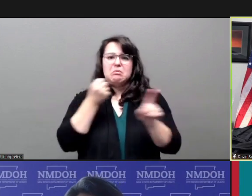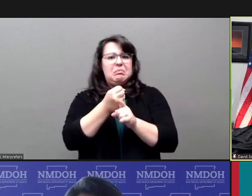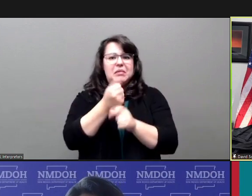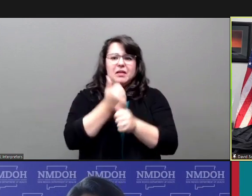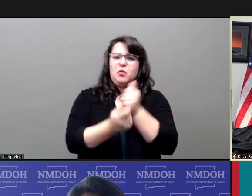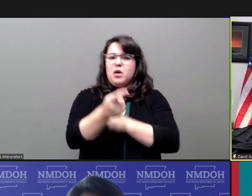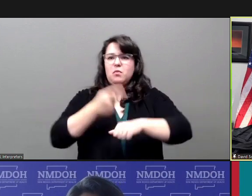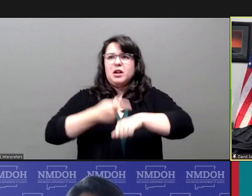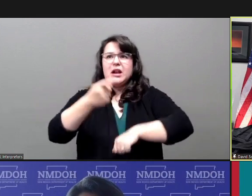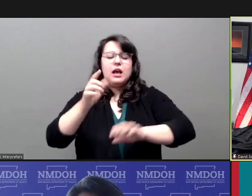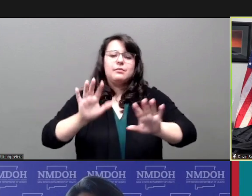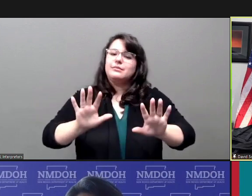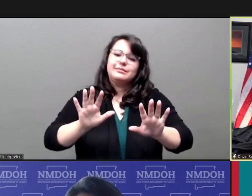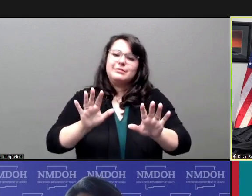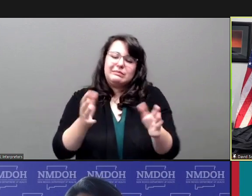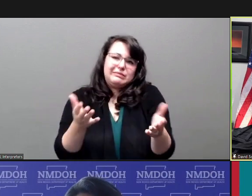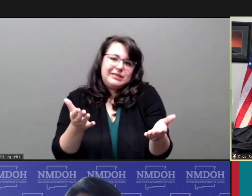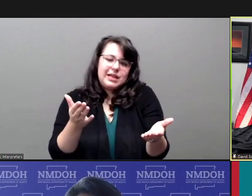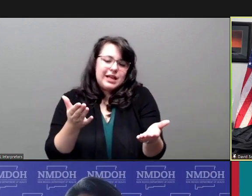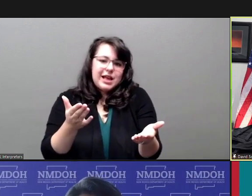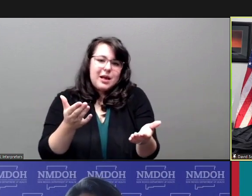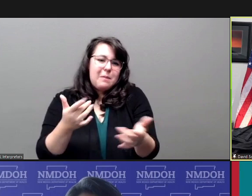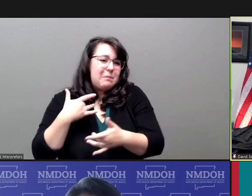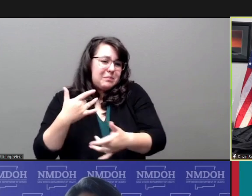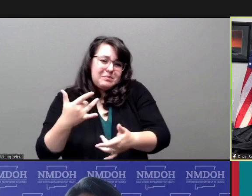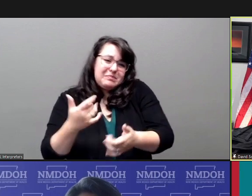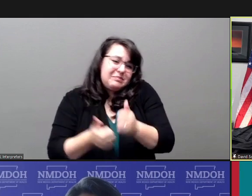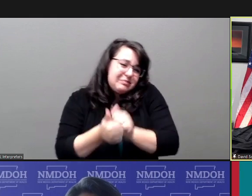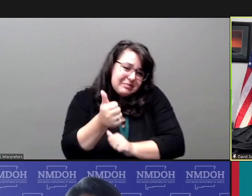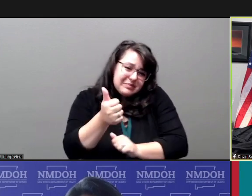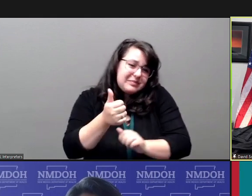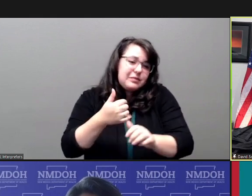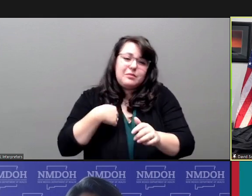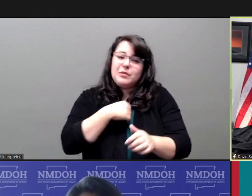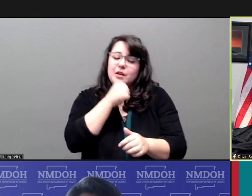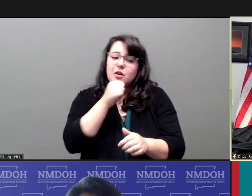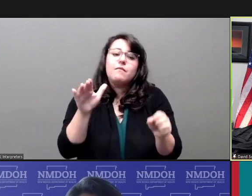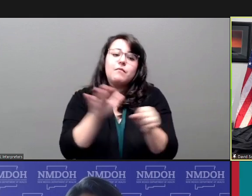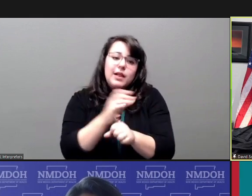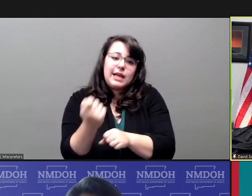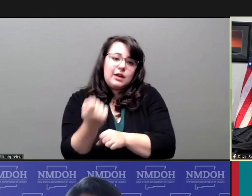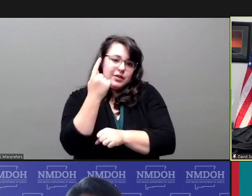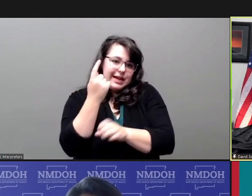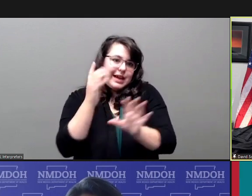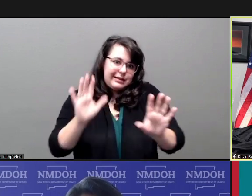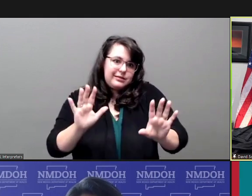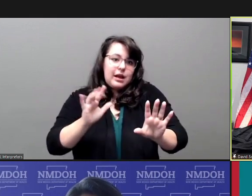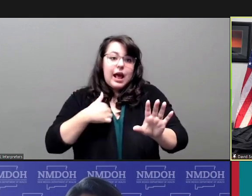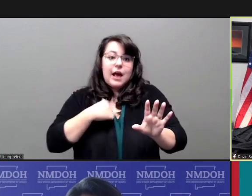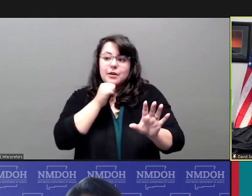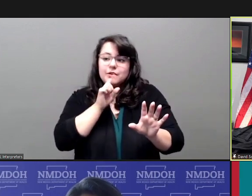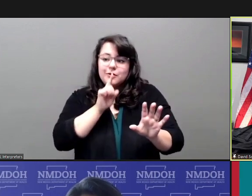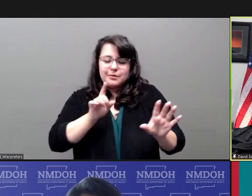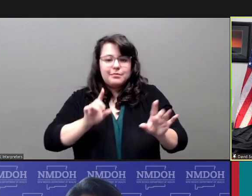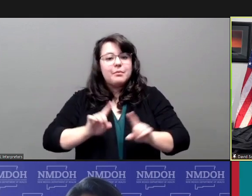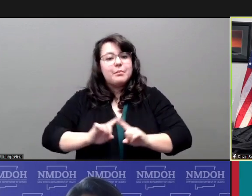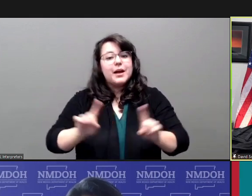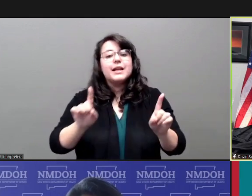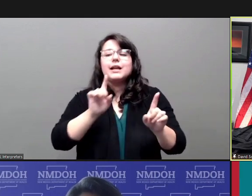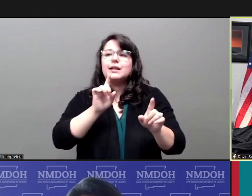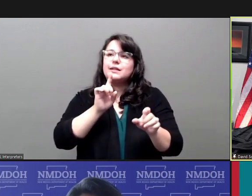biological set of interactions, more likely that we don't fully understand, I'm not sure, but it certainly is different.